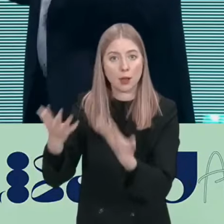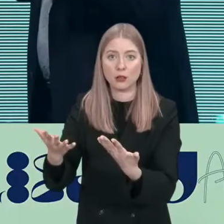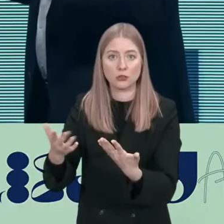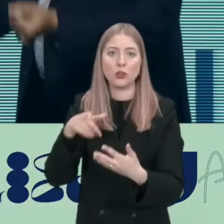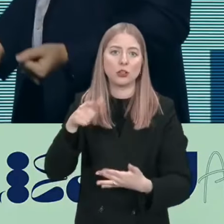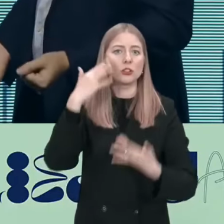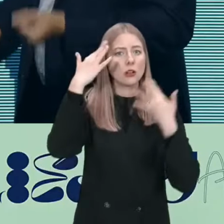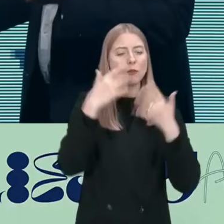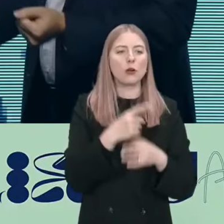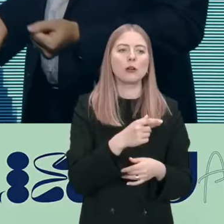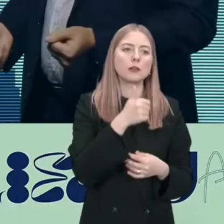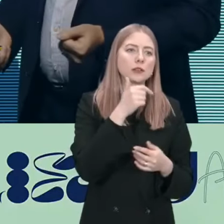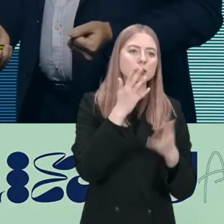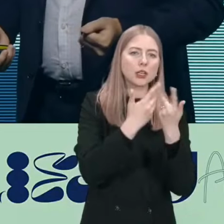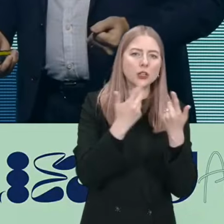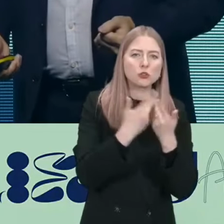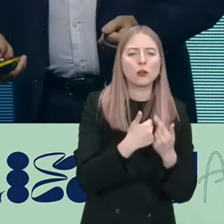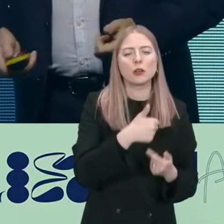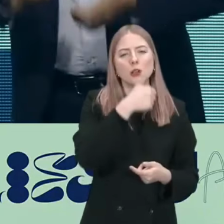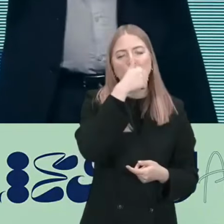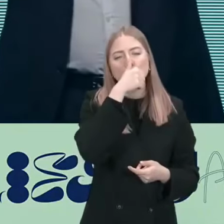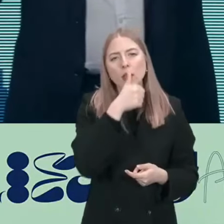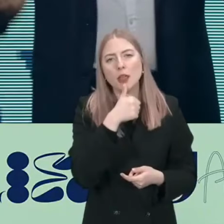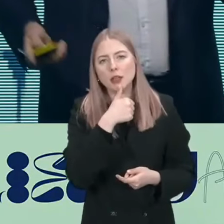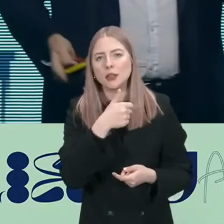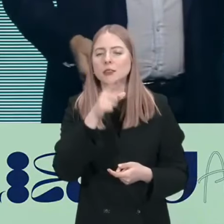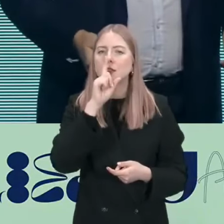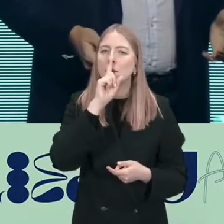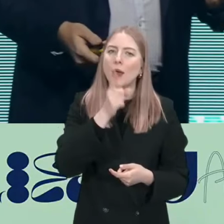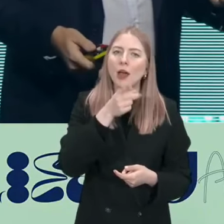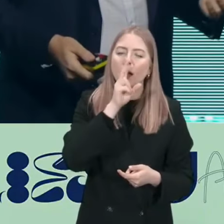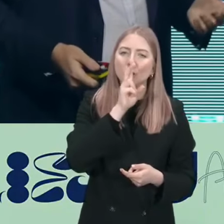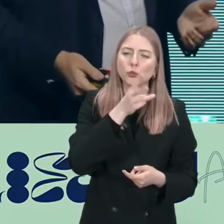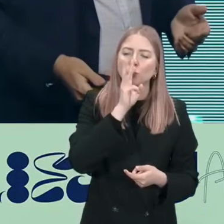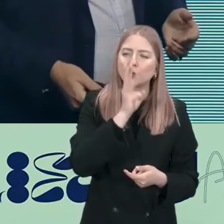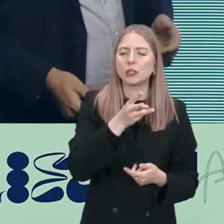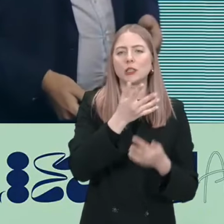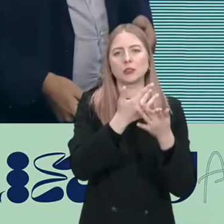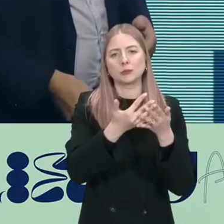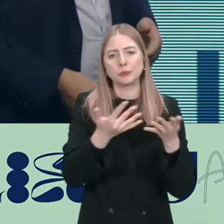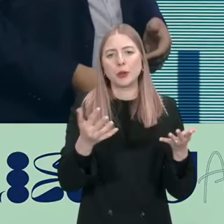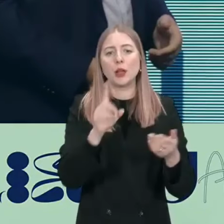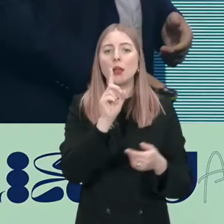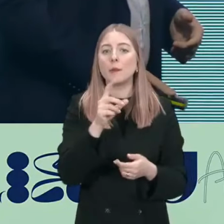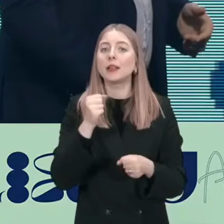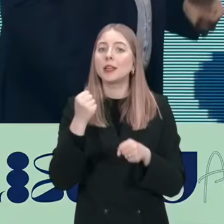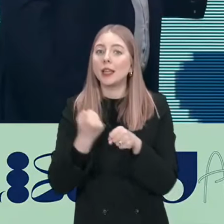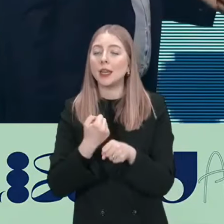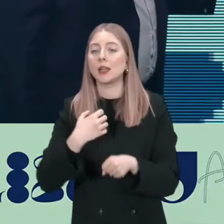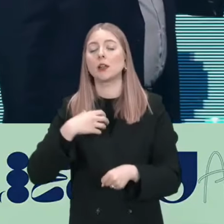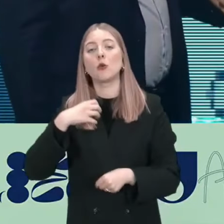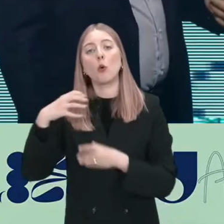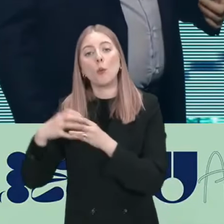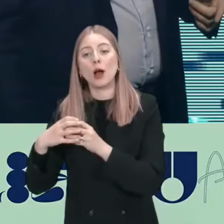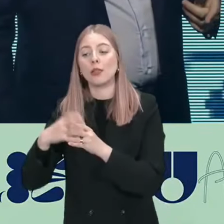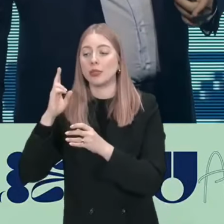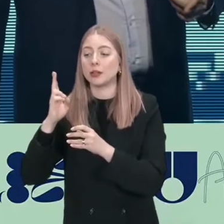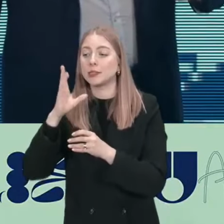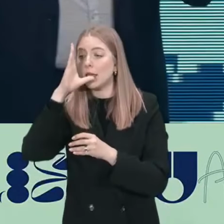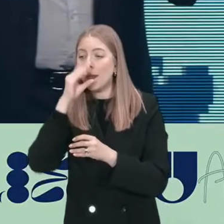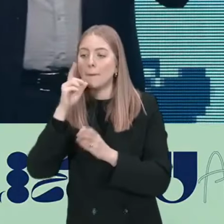structures, putting in the teams that can do this. But this generally means a few things. First of all, risk is